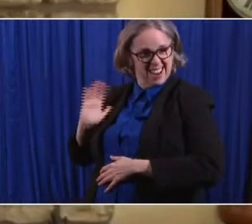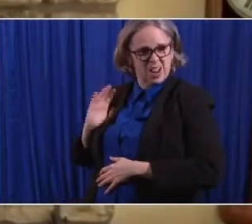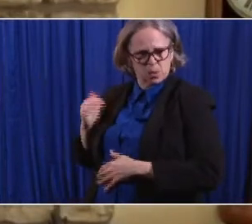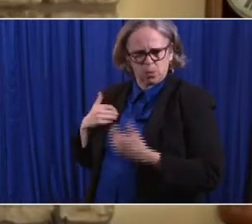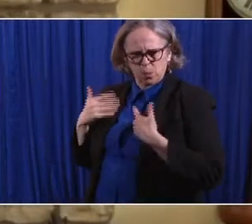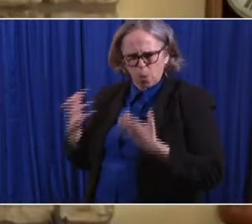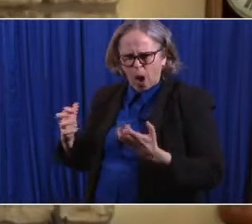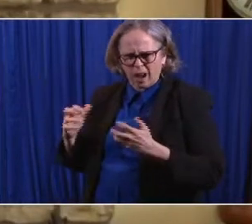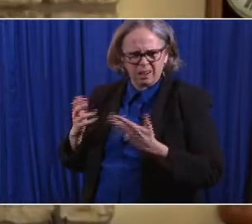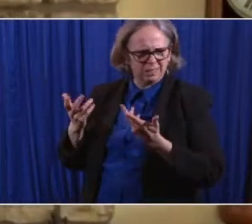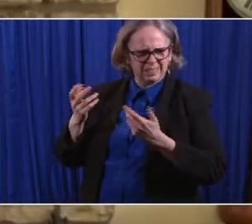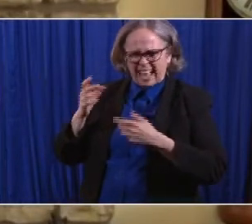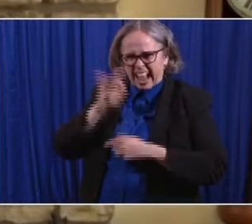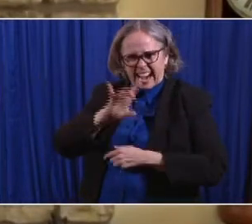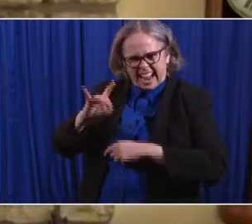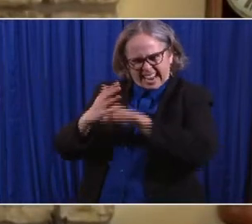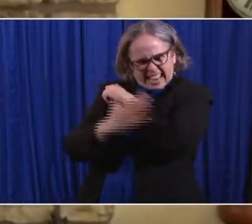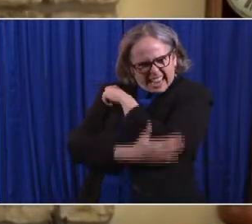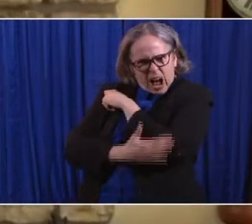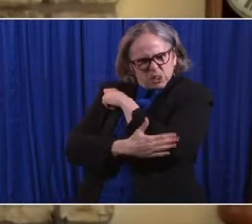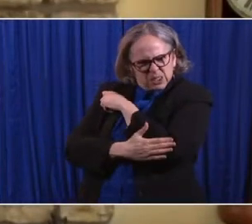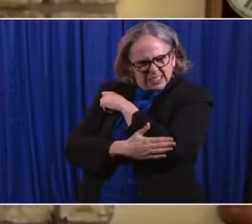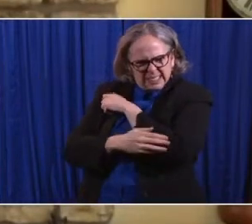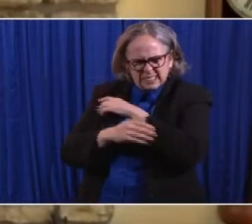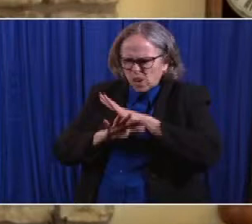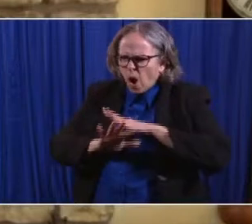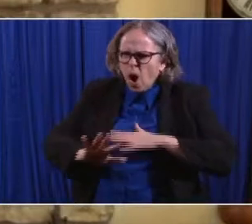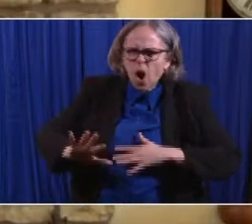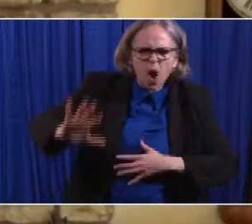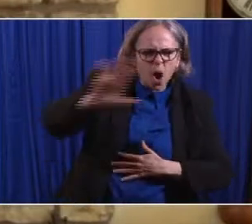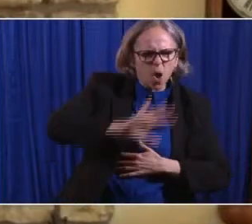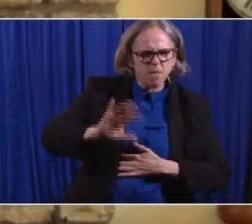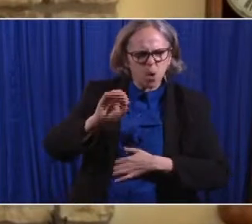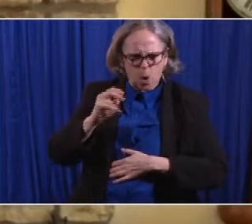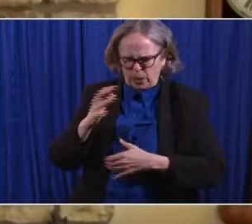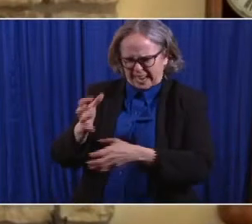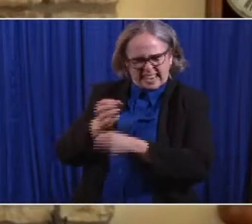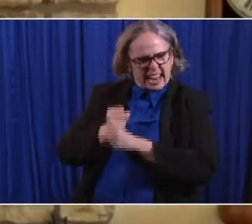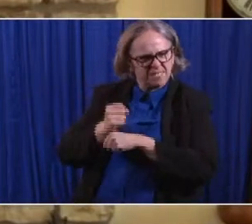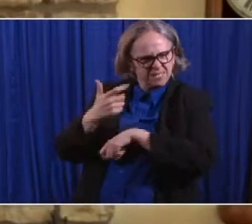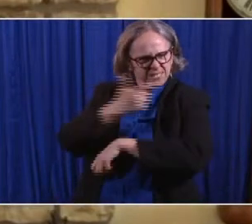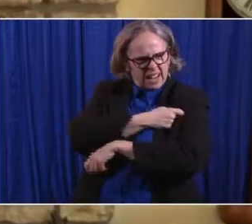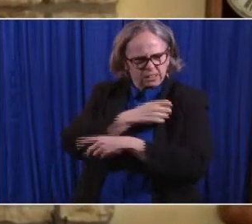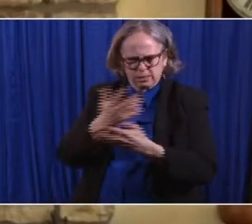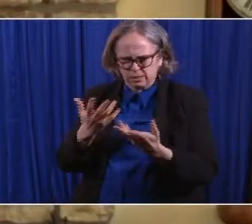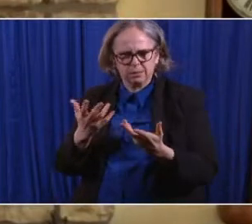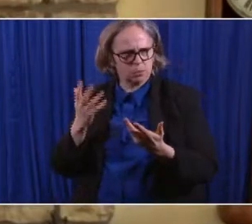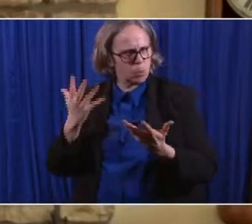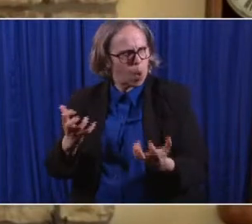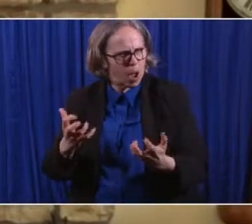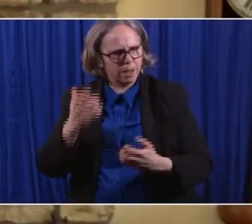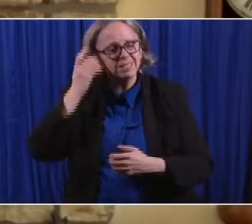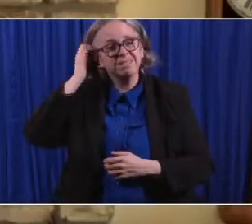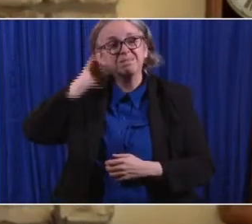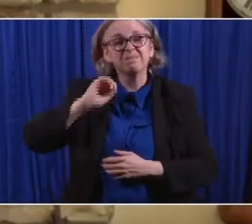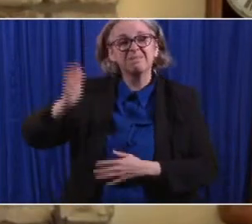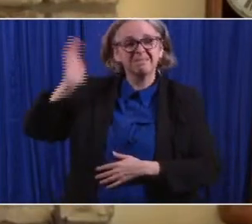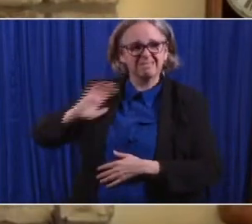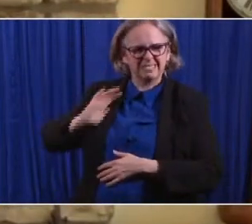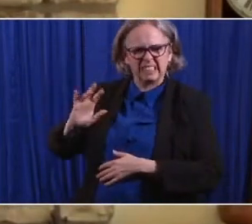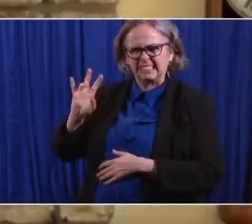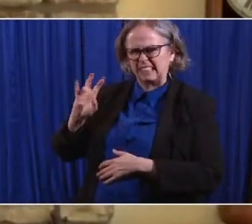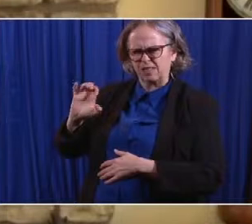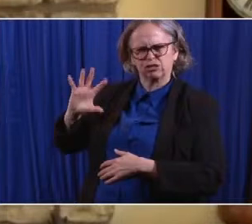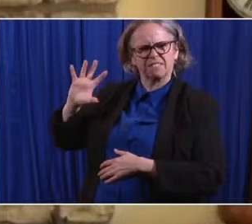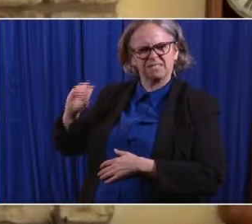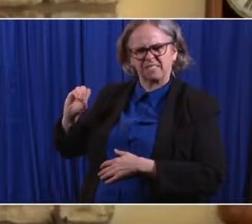travel a long way to get a shot. Just a few months ago, we had about 750 providers. This week, we've